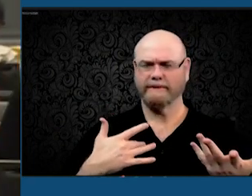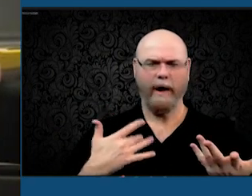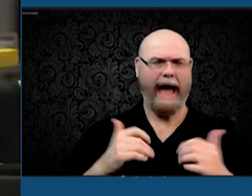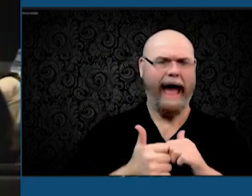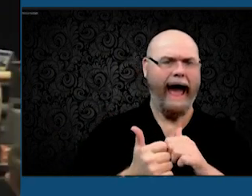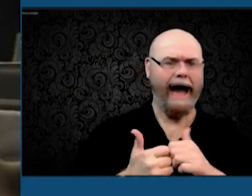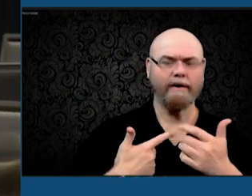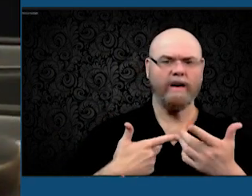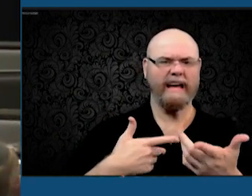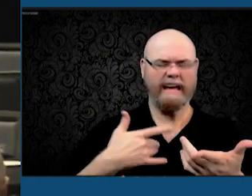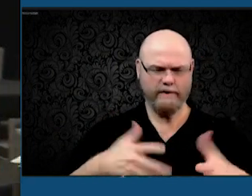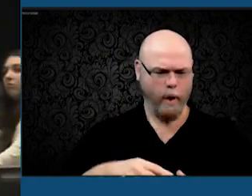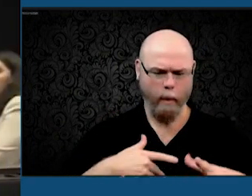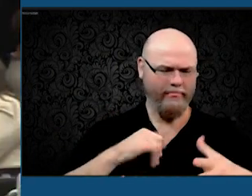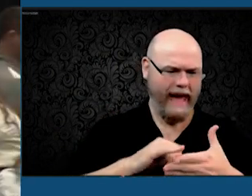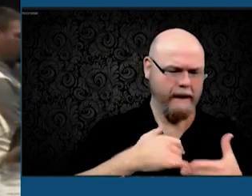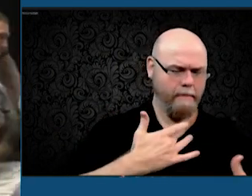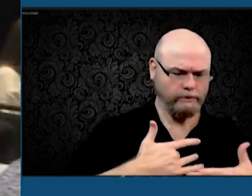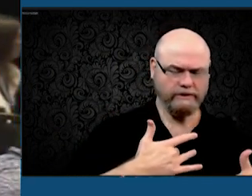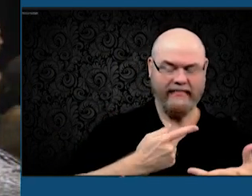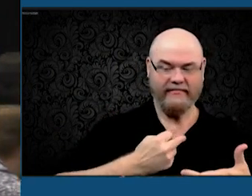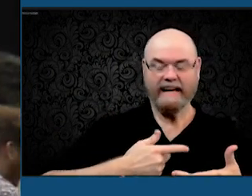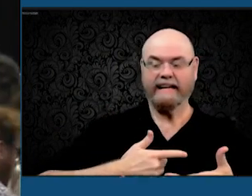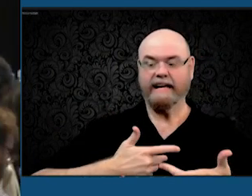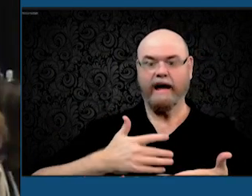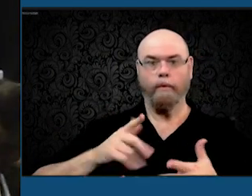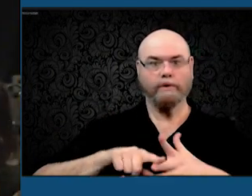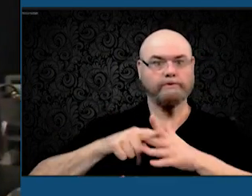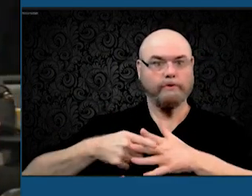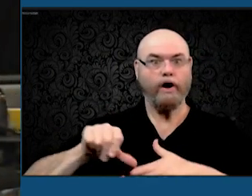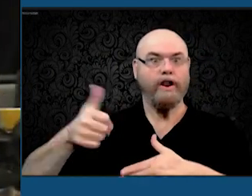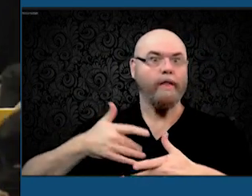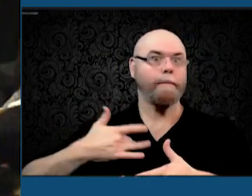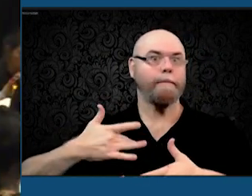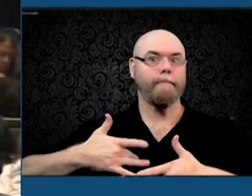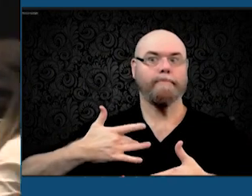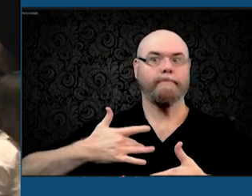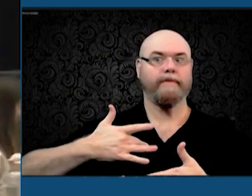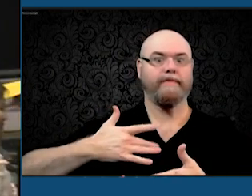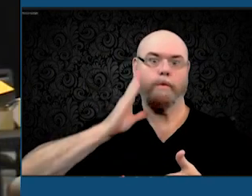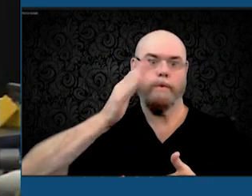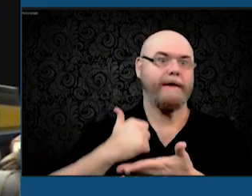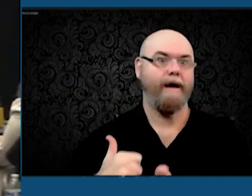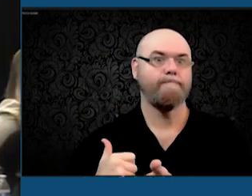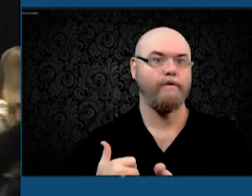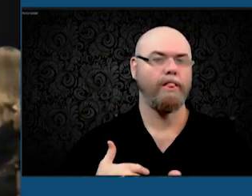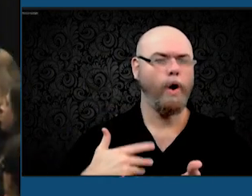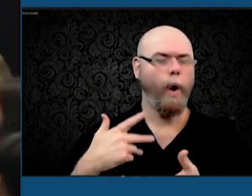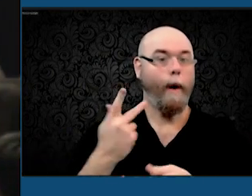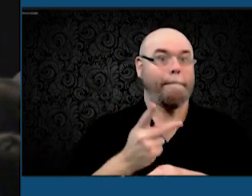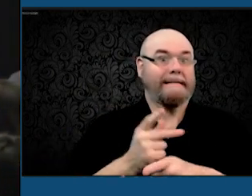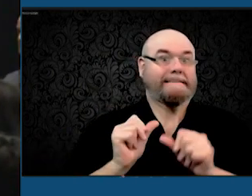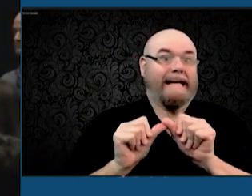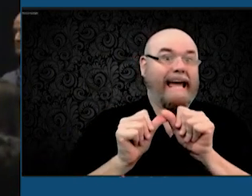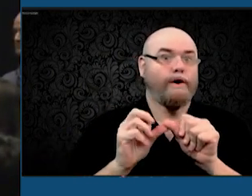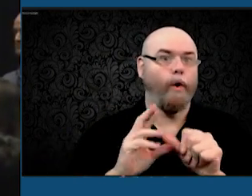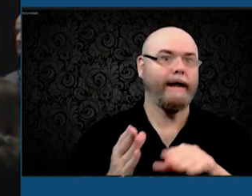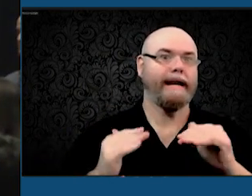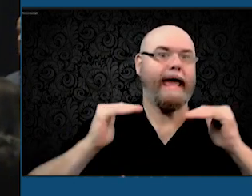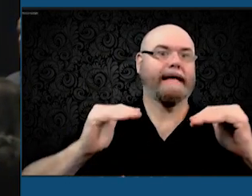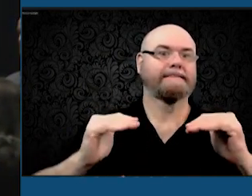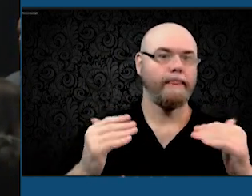difficult ones, initiate the ones that can be very helpful, maintain emotions, or even enhance them. Now, one